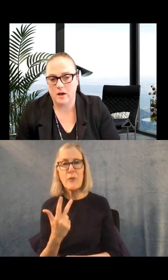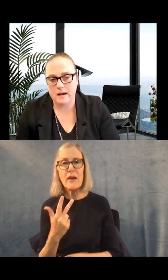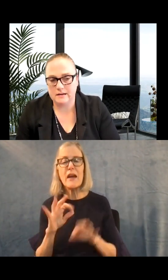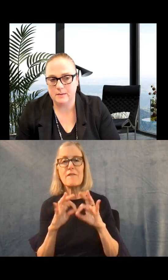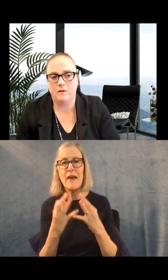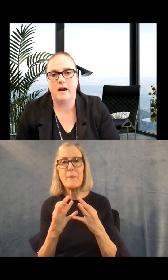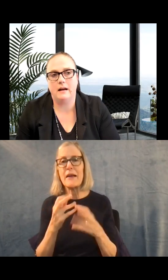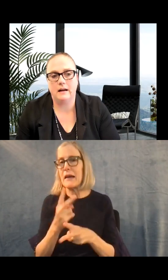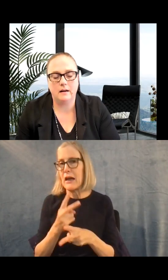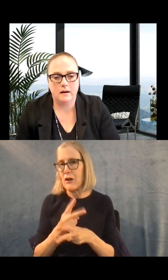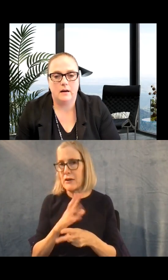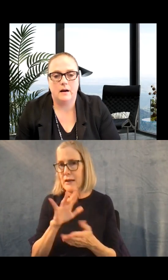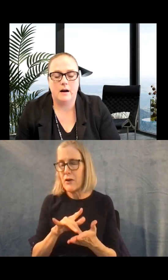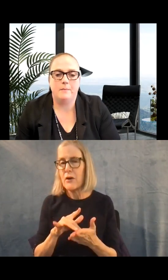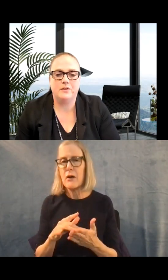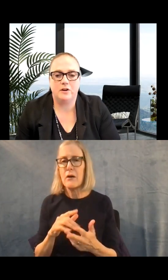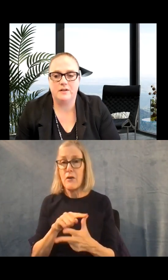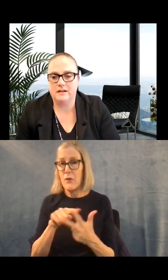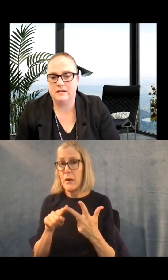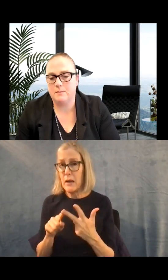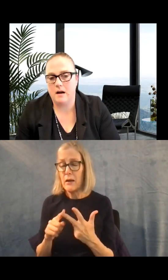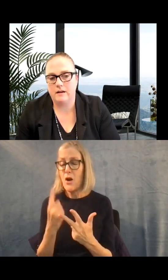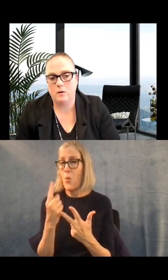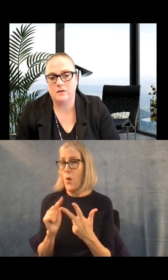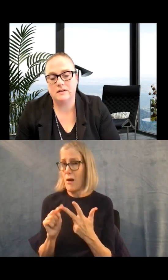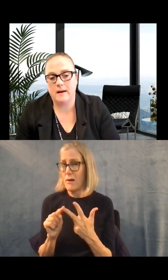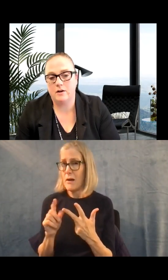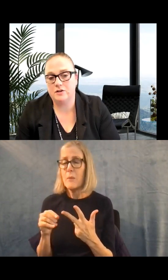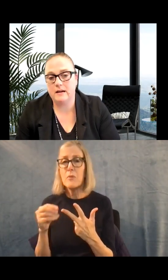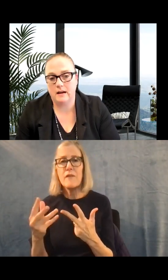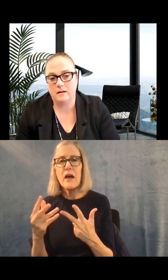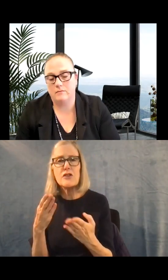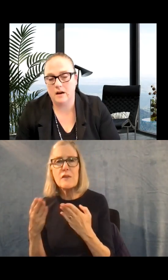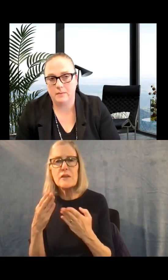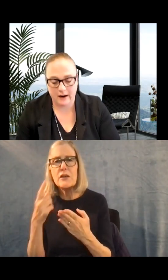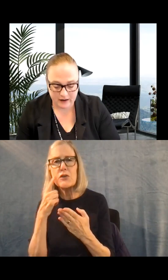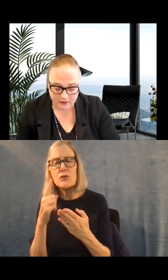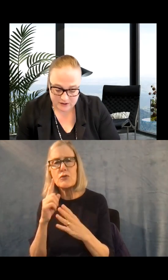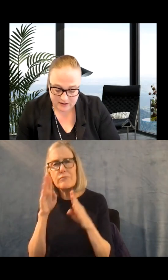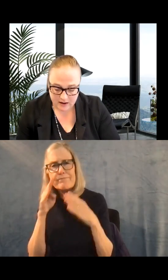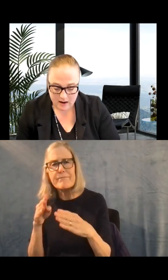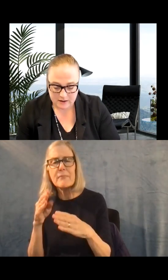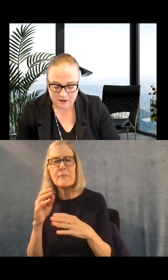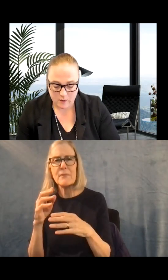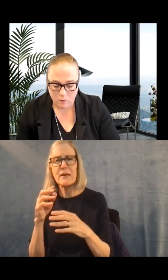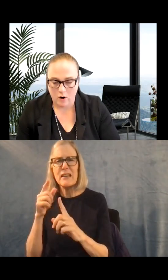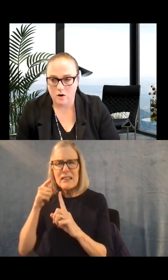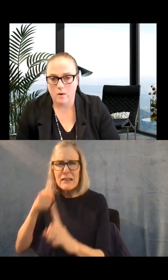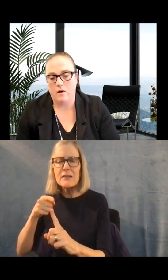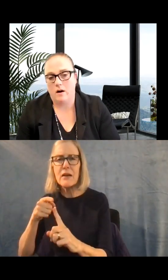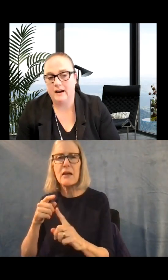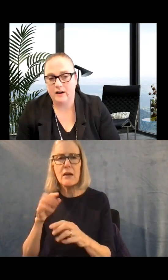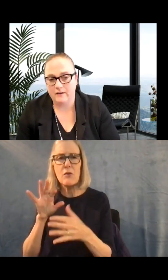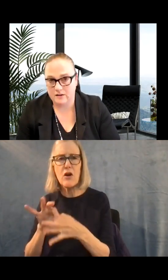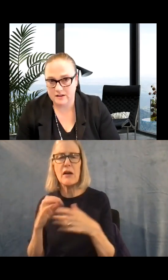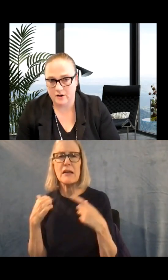that specializes in providing services to monolingual Spanish-speaking caregivers. So we work